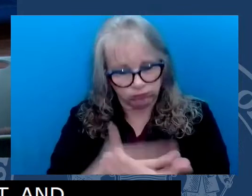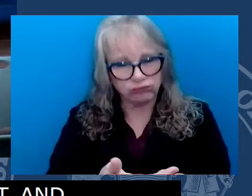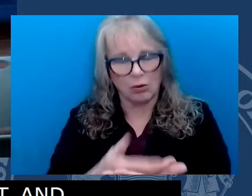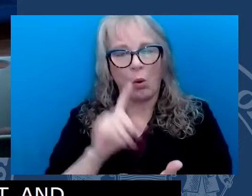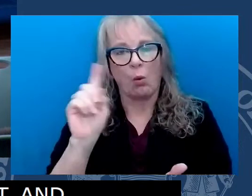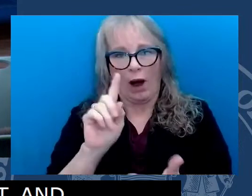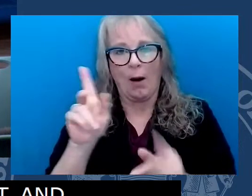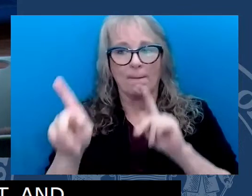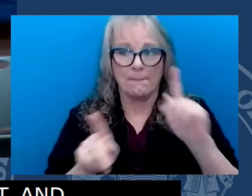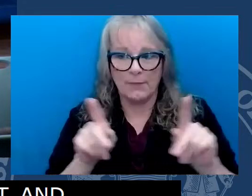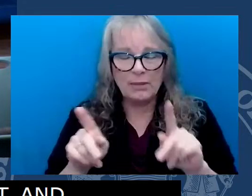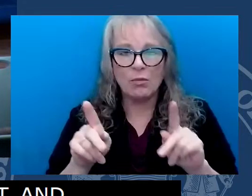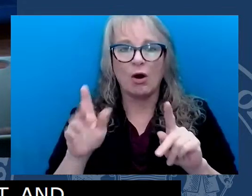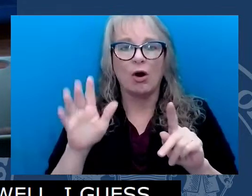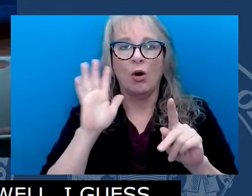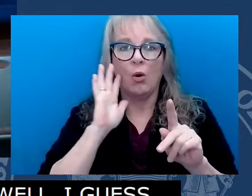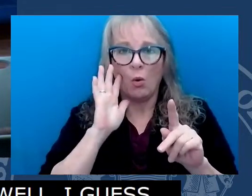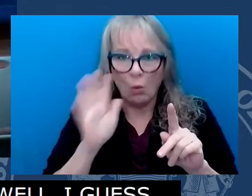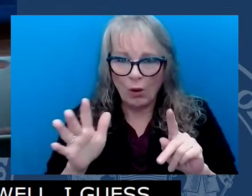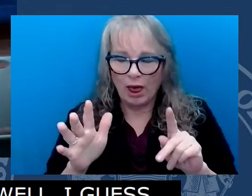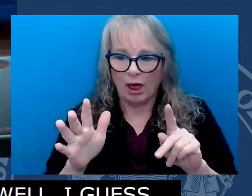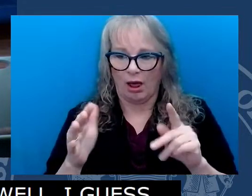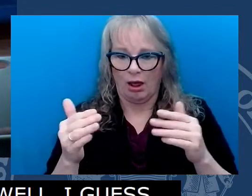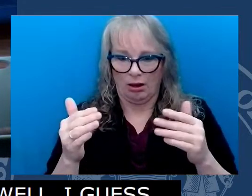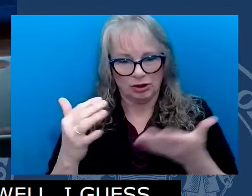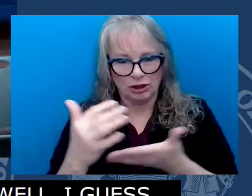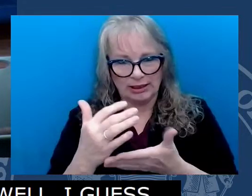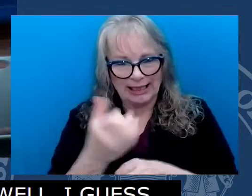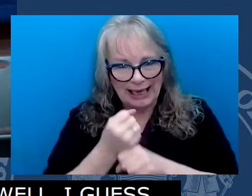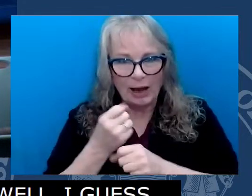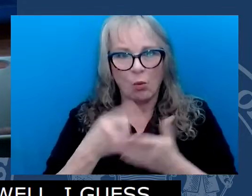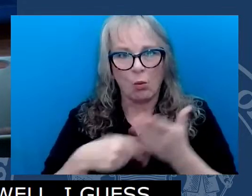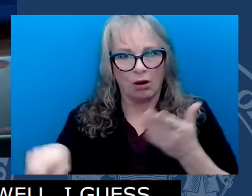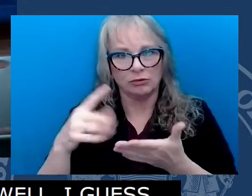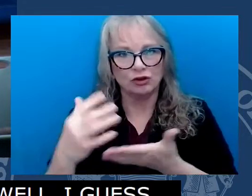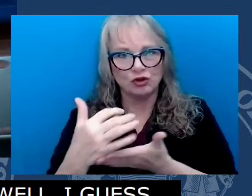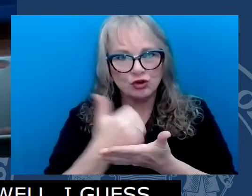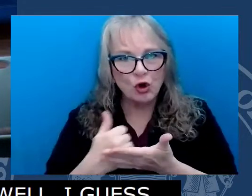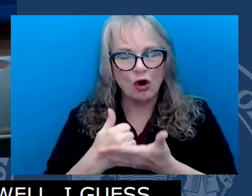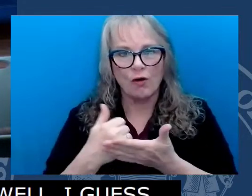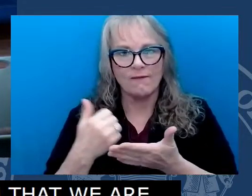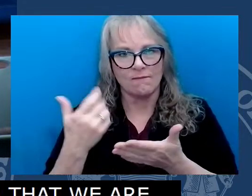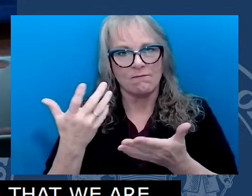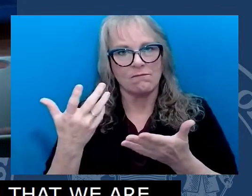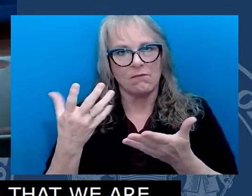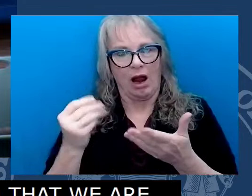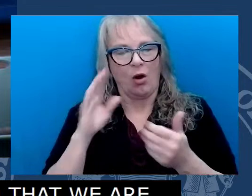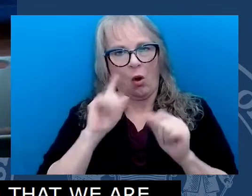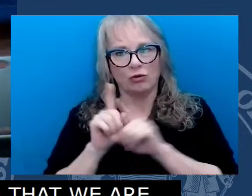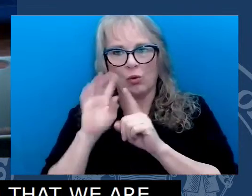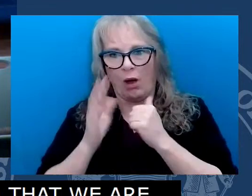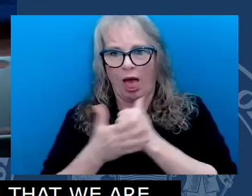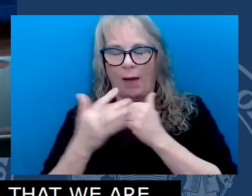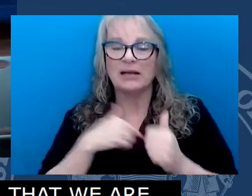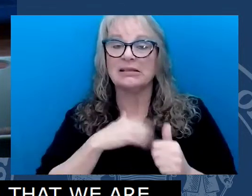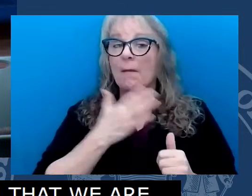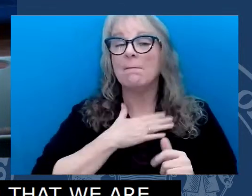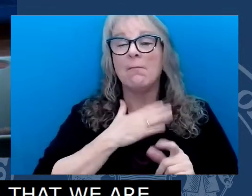preserve what they've earned, what they deserve, and that also helps us. My view is if we